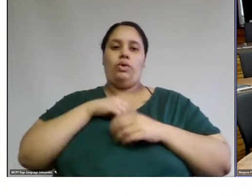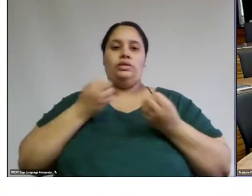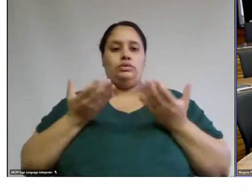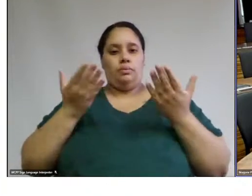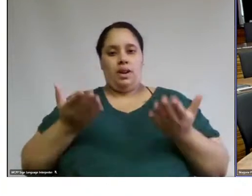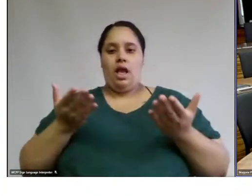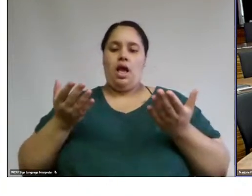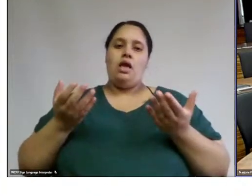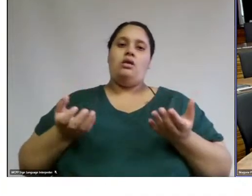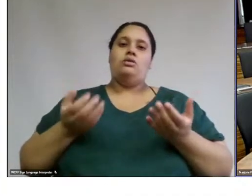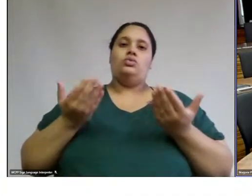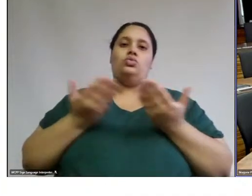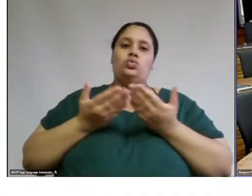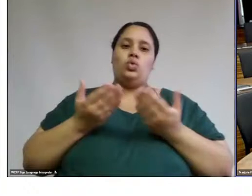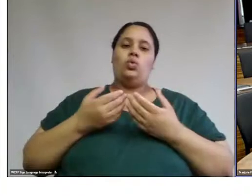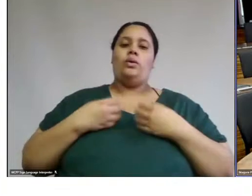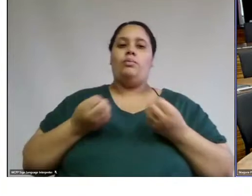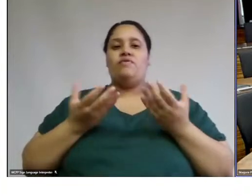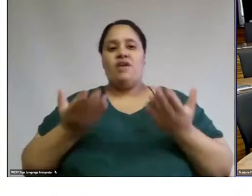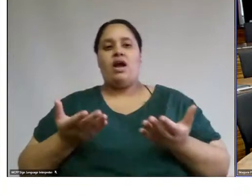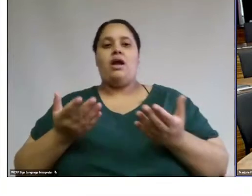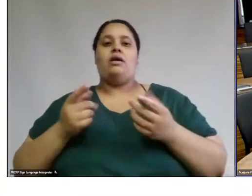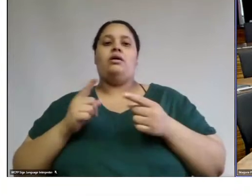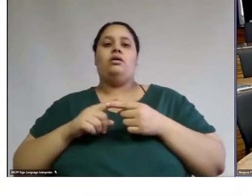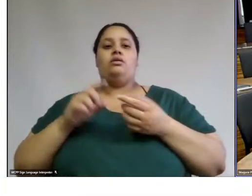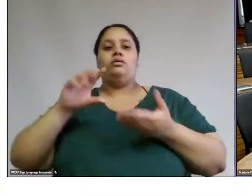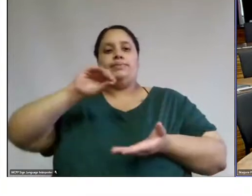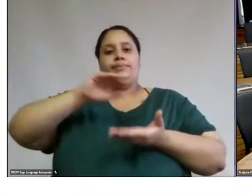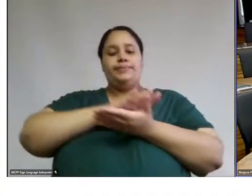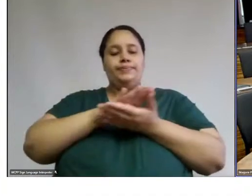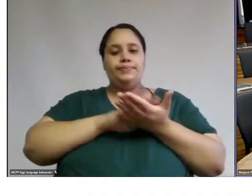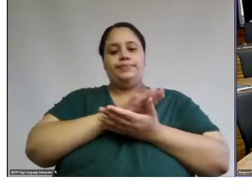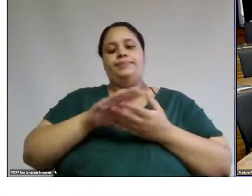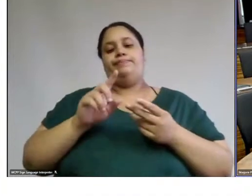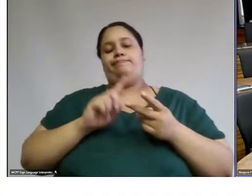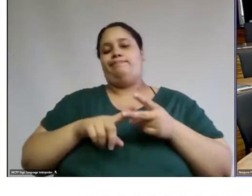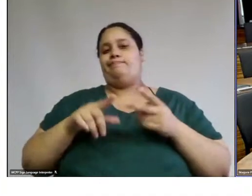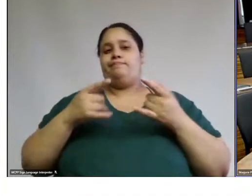all the schools with hand sanitizers,